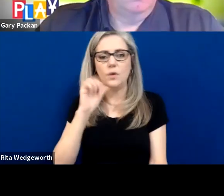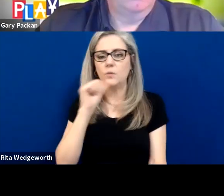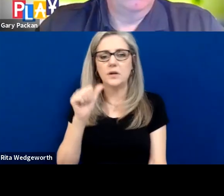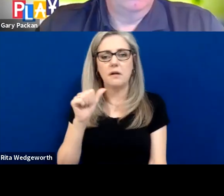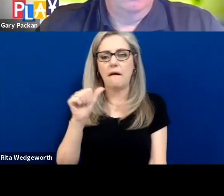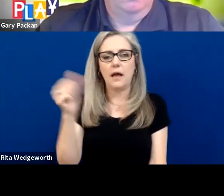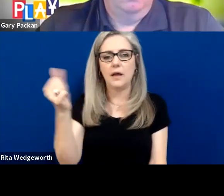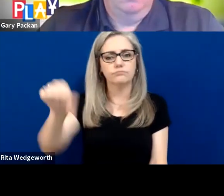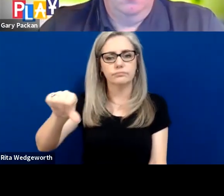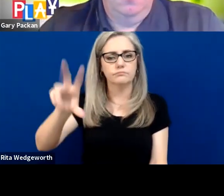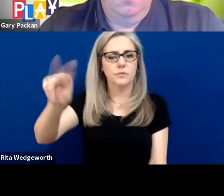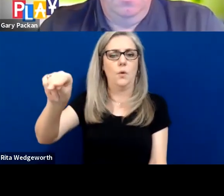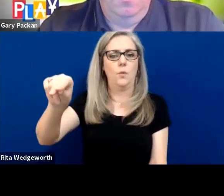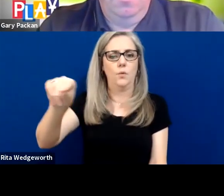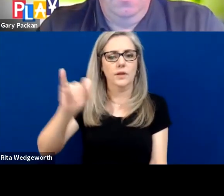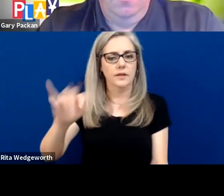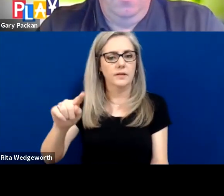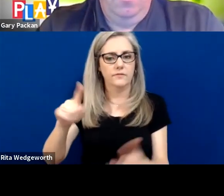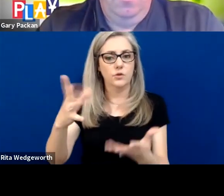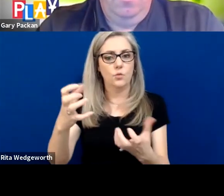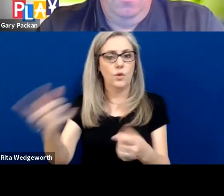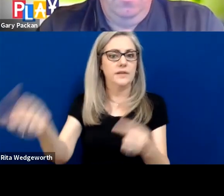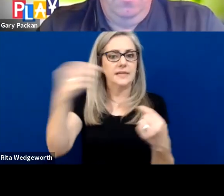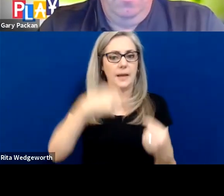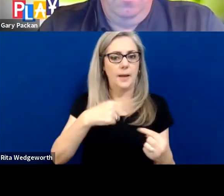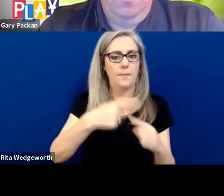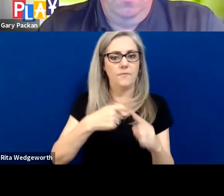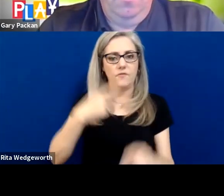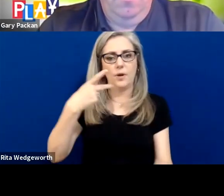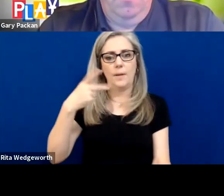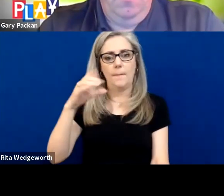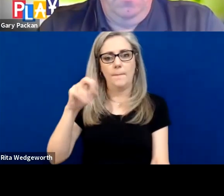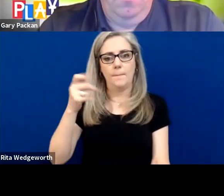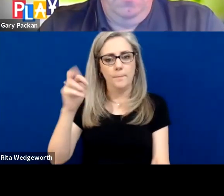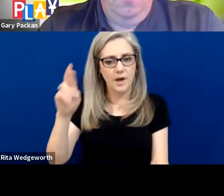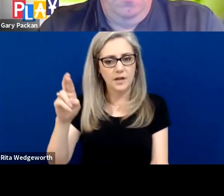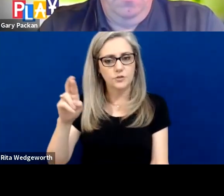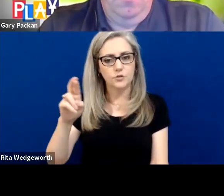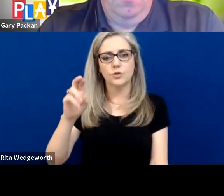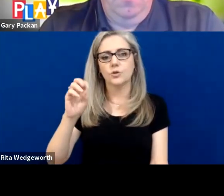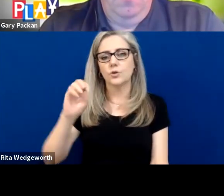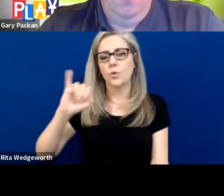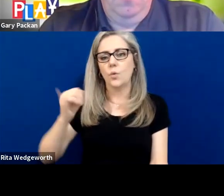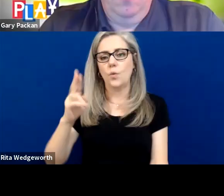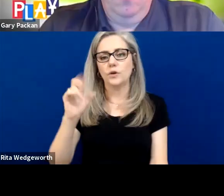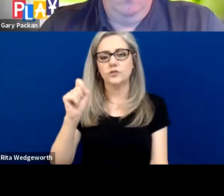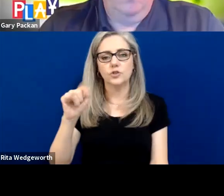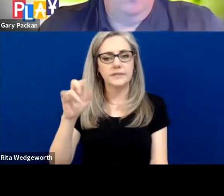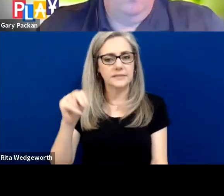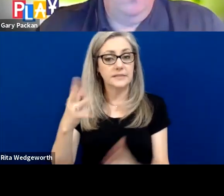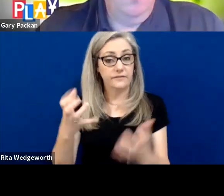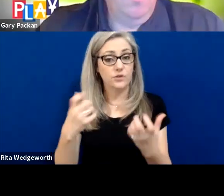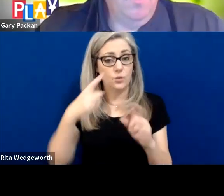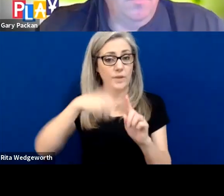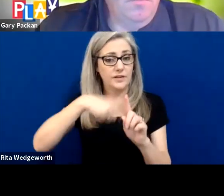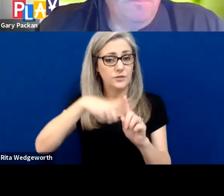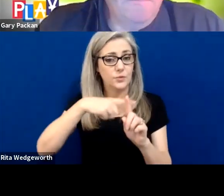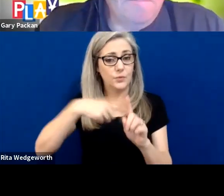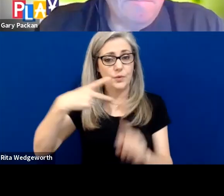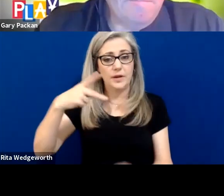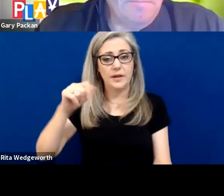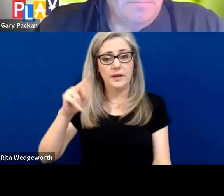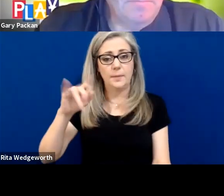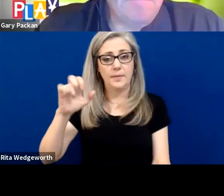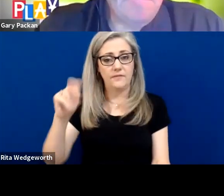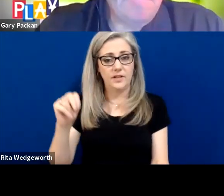you wanted to come from Ponder or Justin to happen to rent that pavilion. So, and then I guess